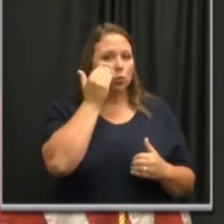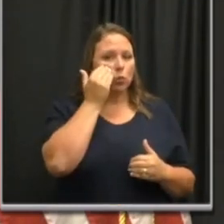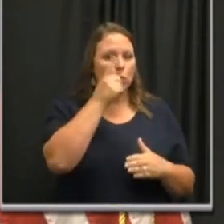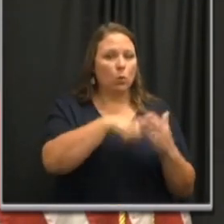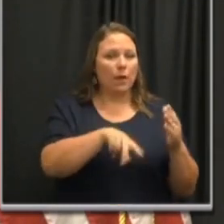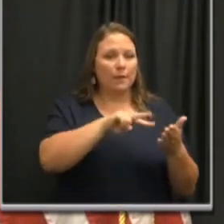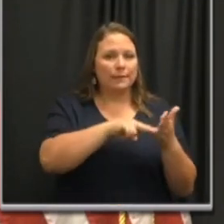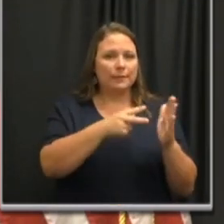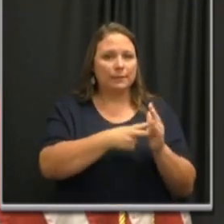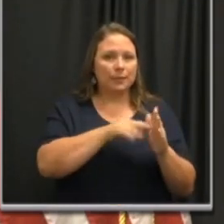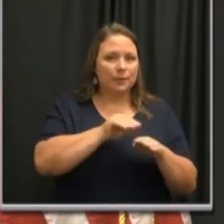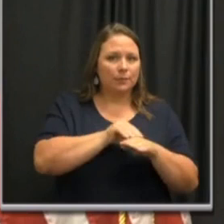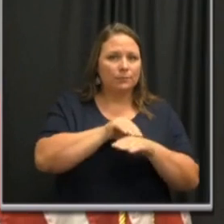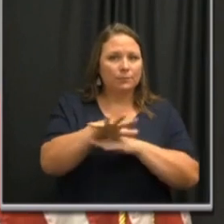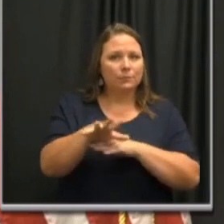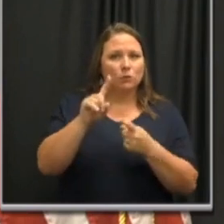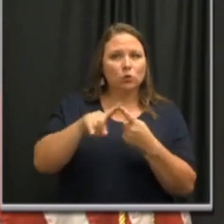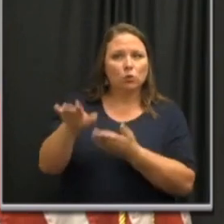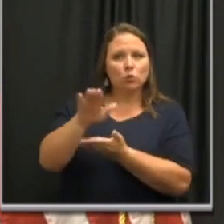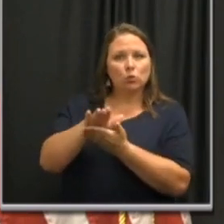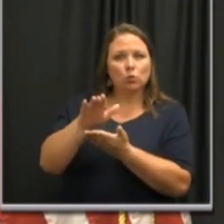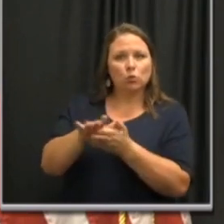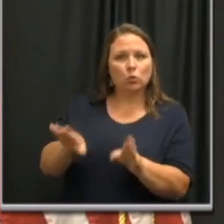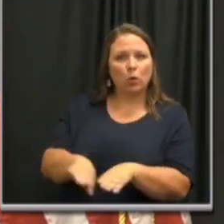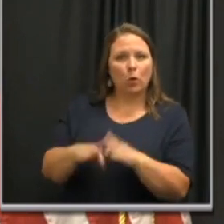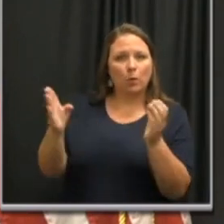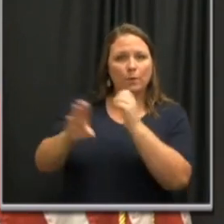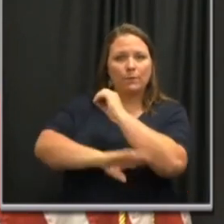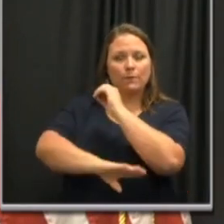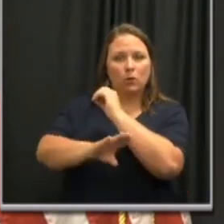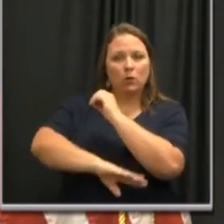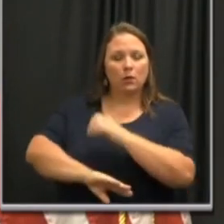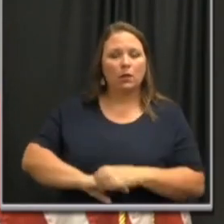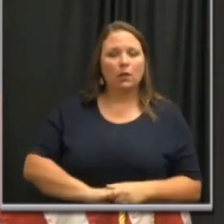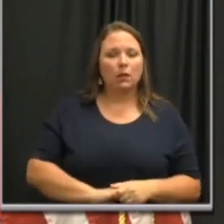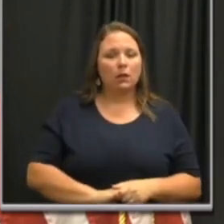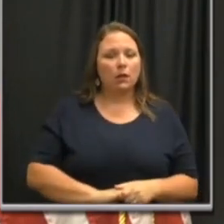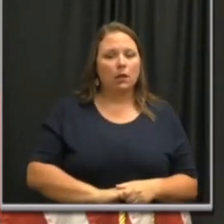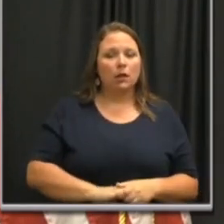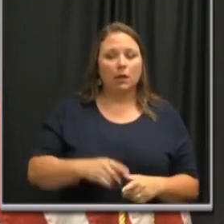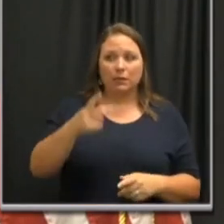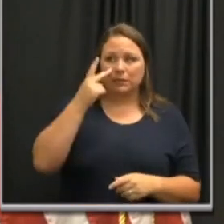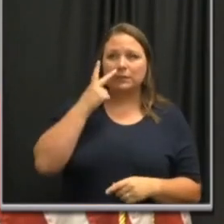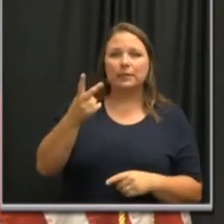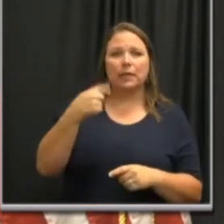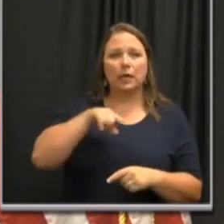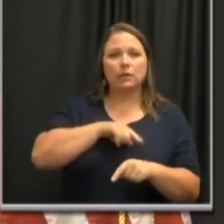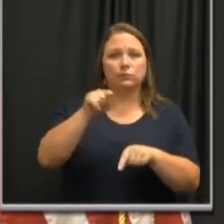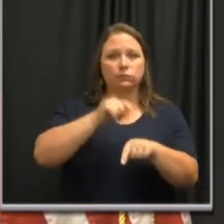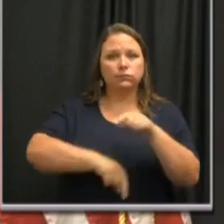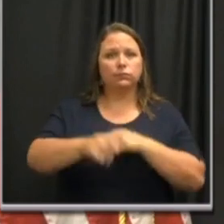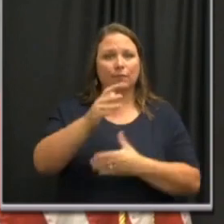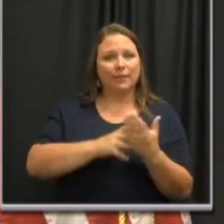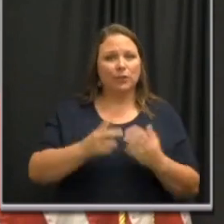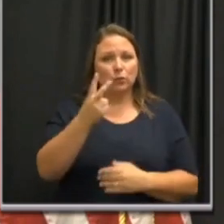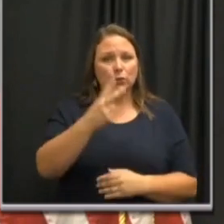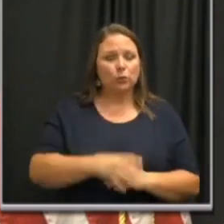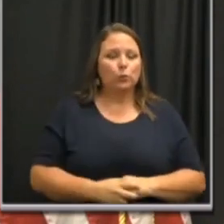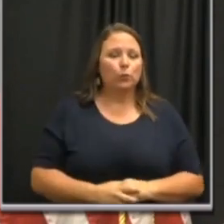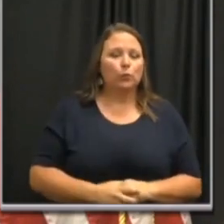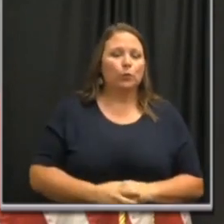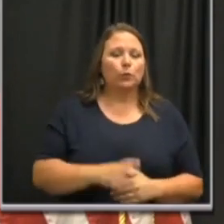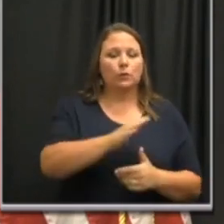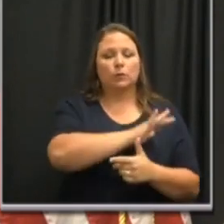this mean now with regards to schools reopening as we see us reverting back to phase 2?